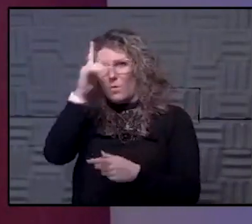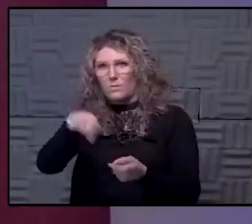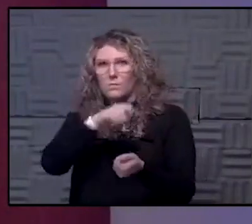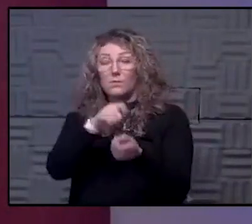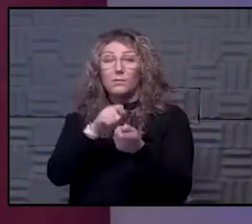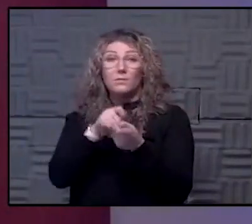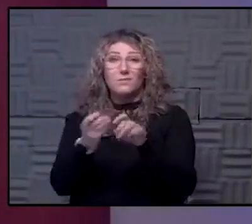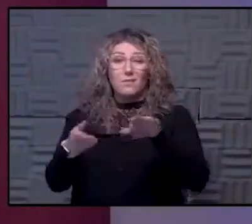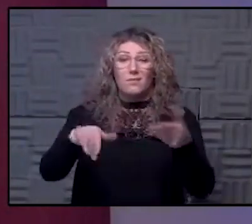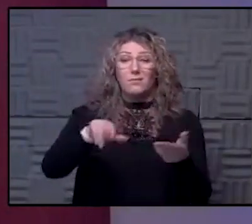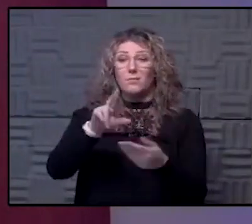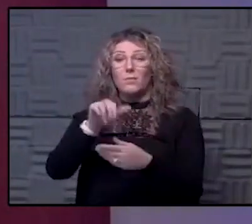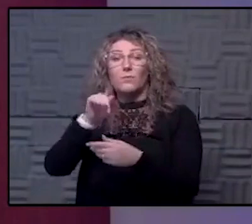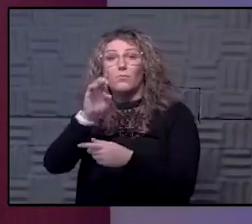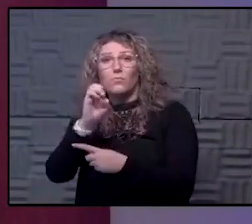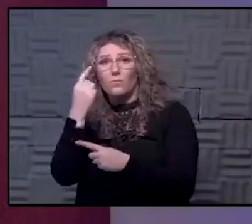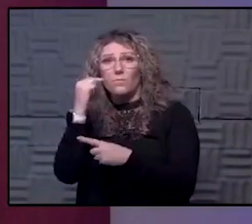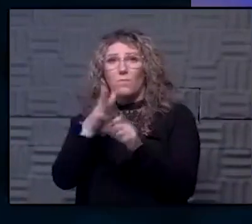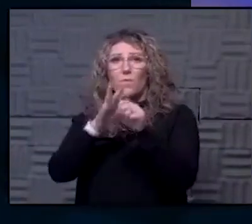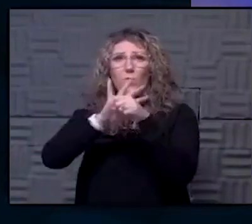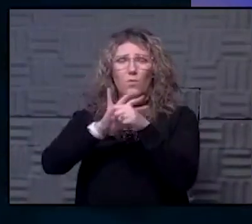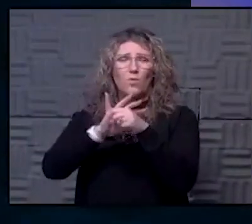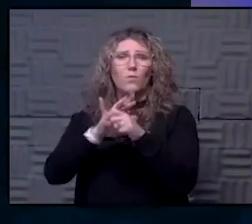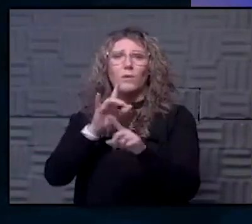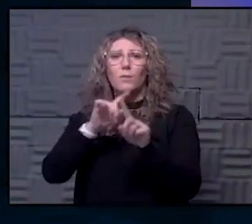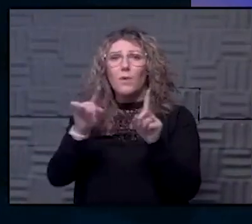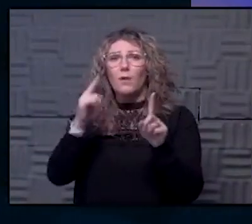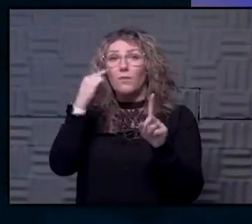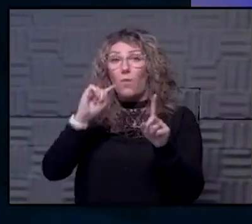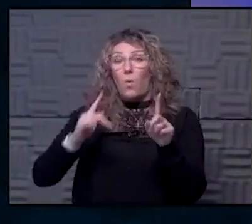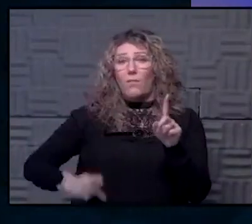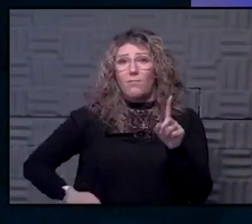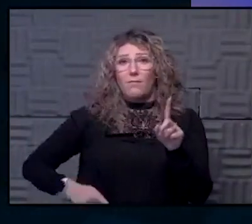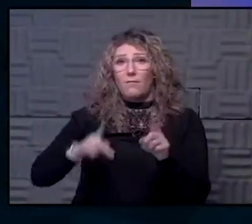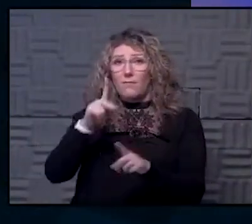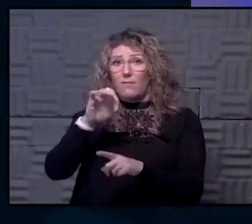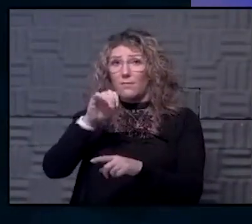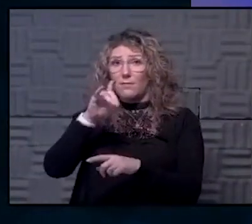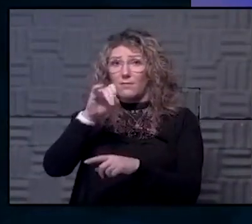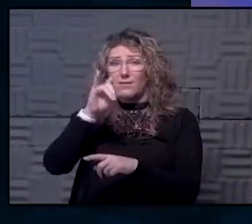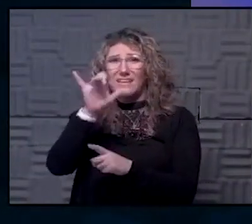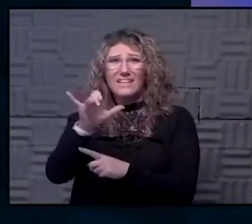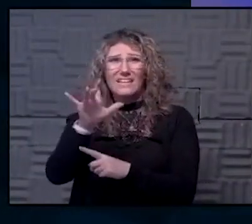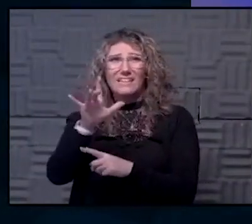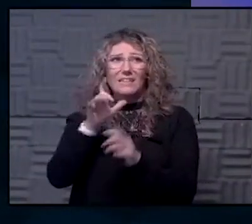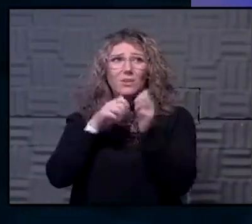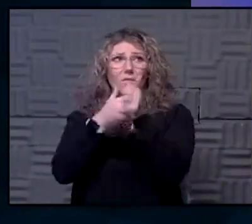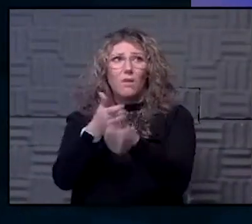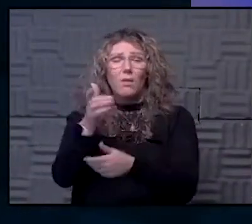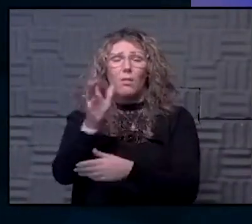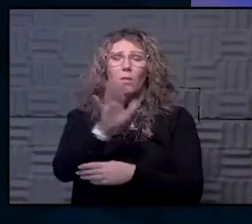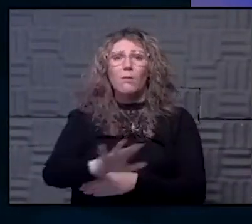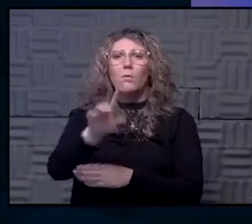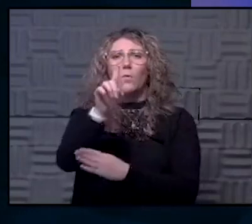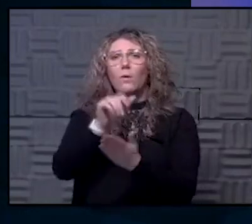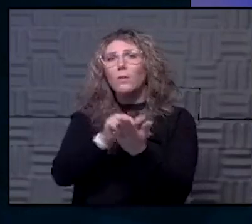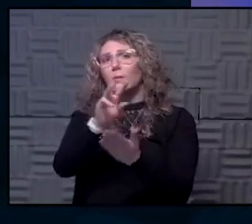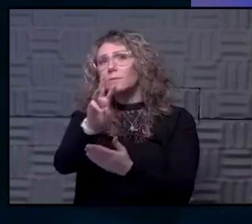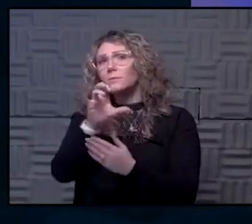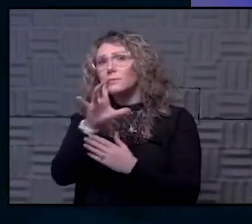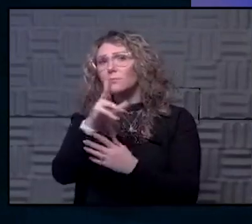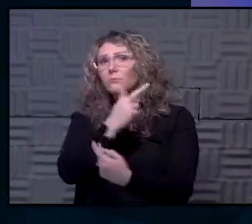for and incidence for our COVID patients, Ryan, but I know for the kidney patients, we follow about 1,600 patients.